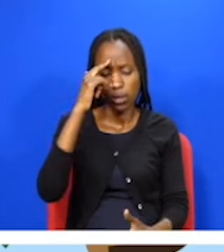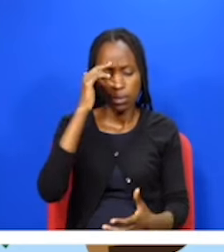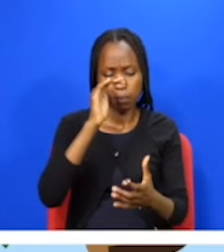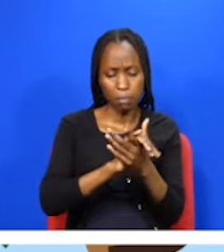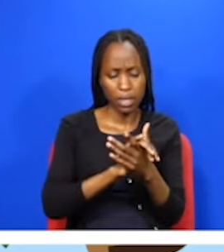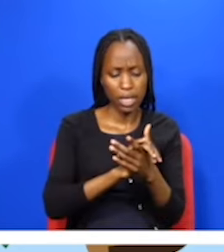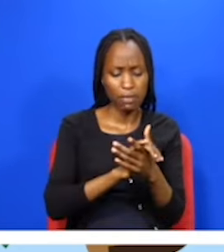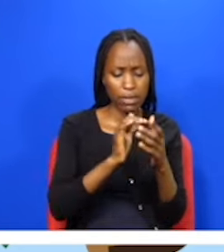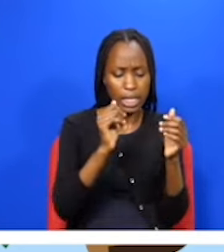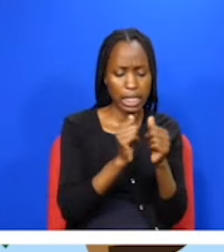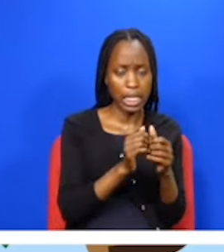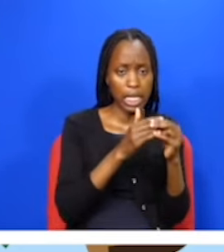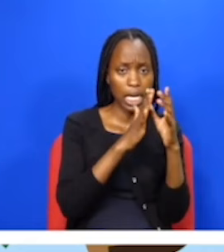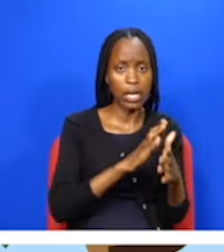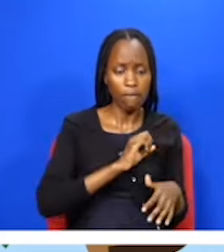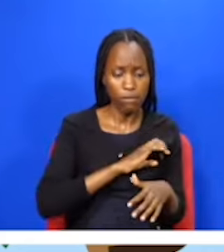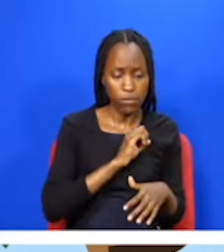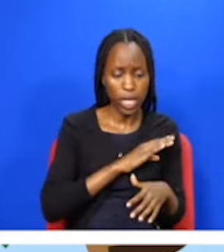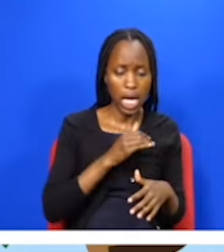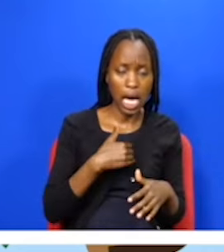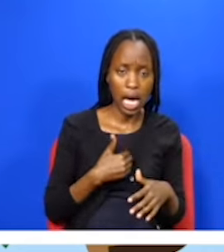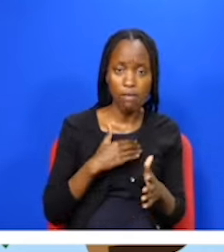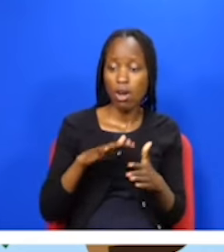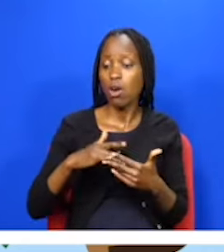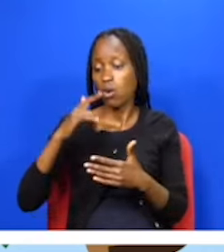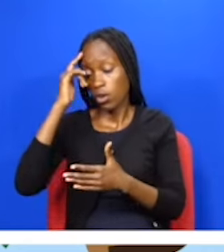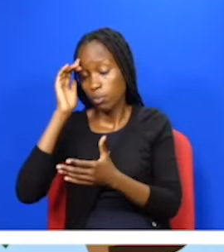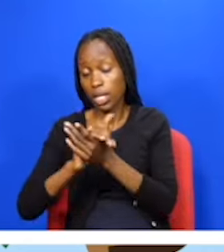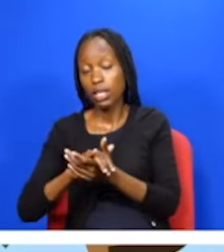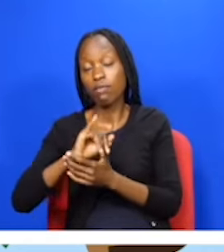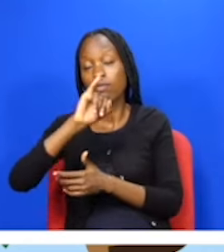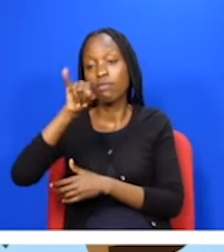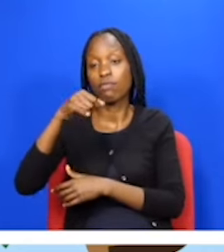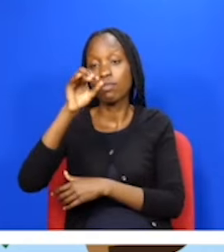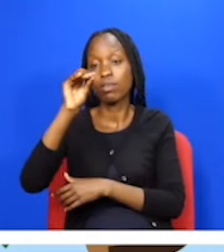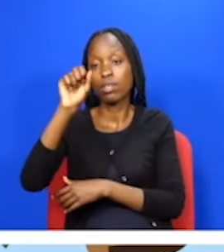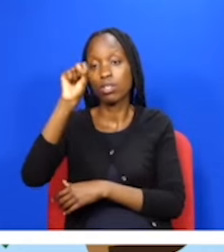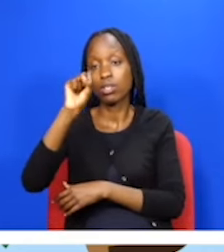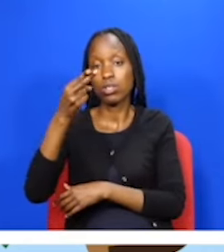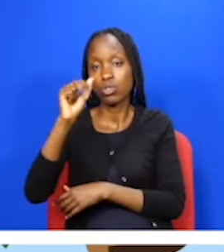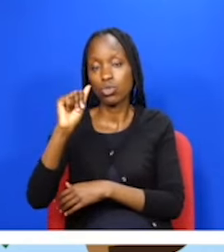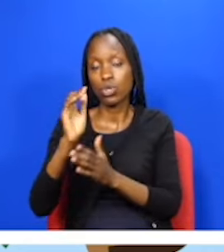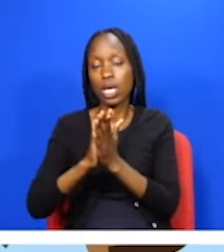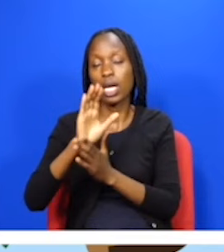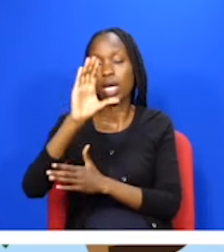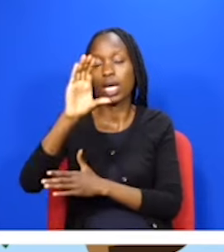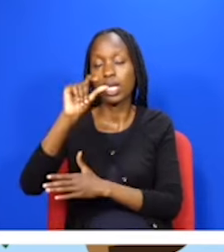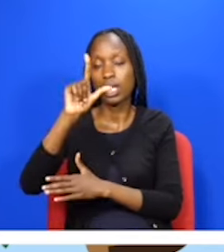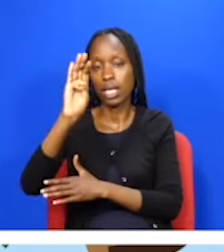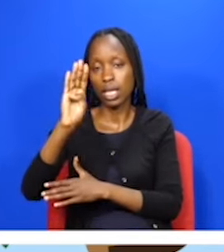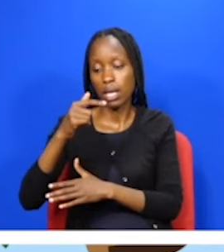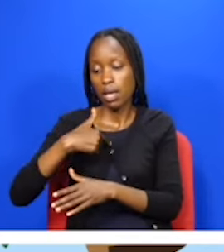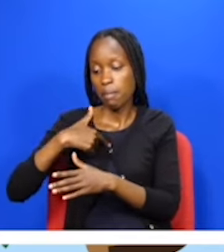10 spies who were so scared, or the report of Joshua and Caleb, which is the report of God? I choose